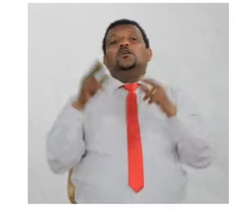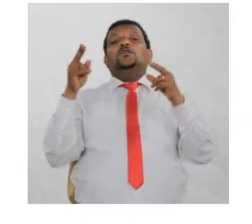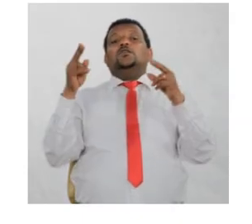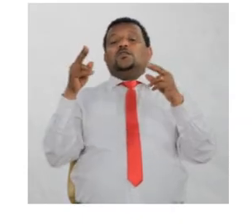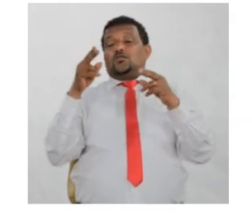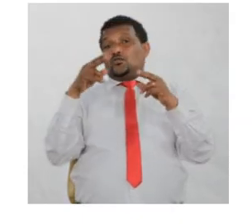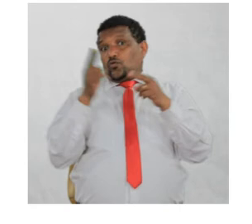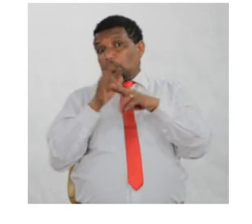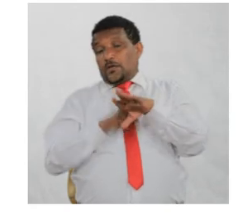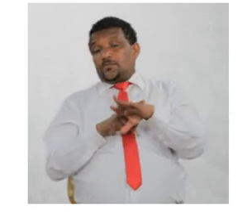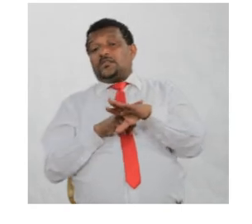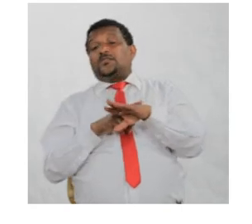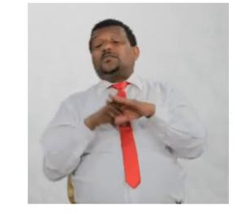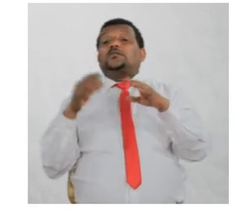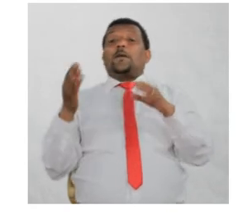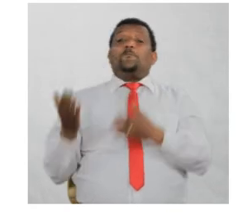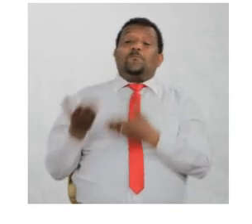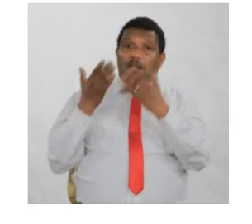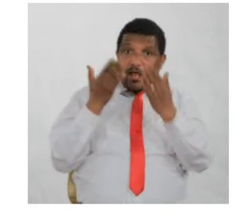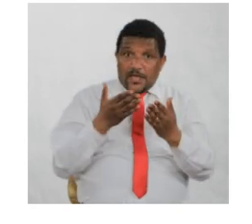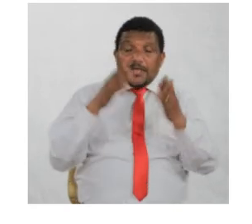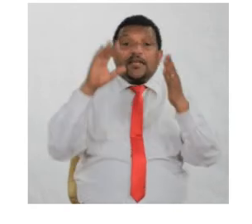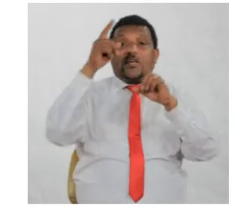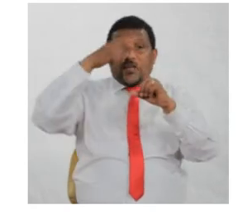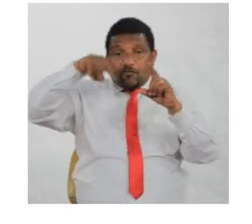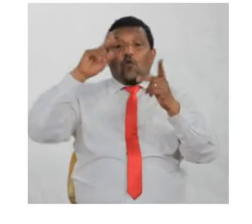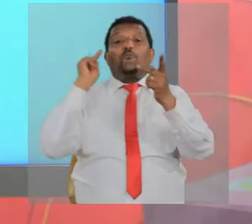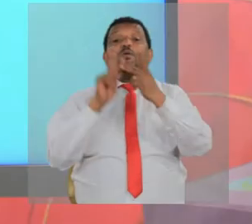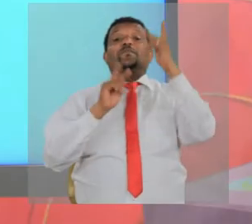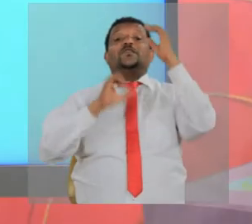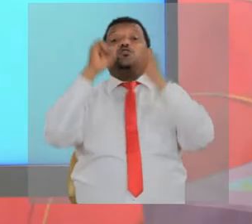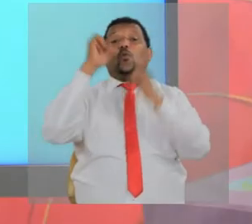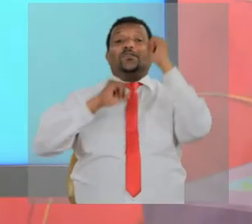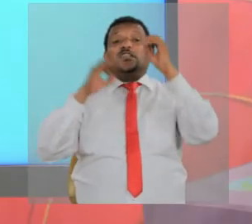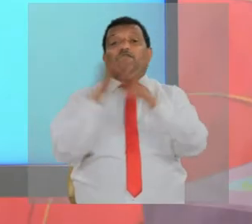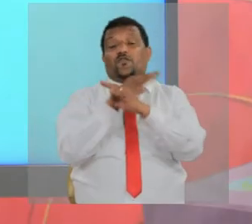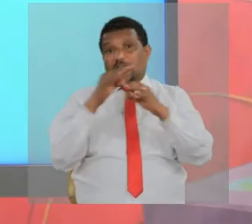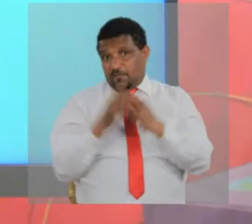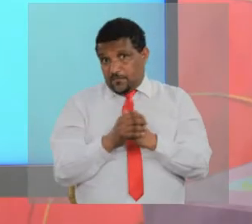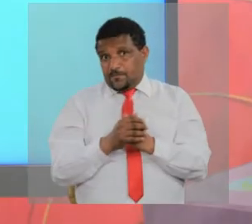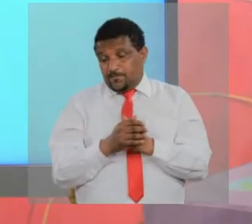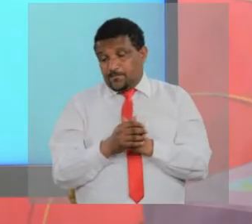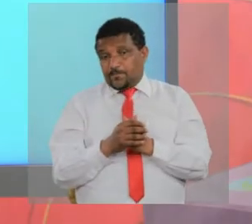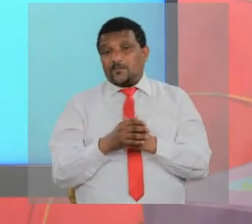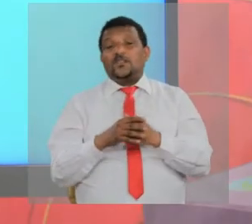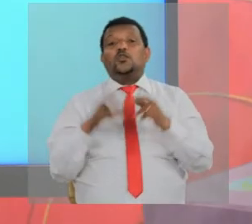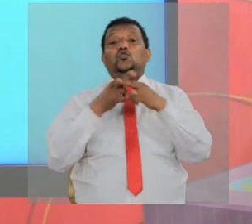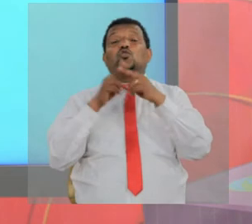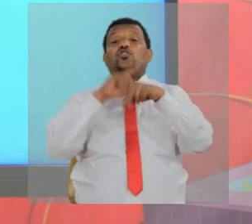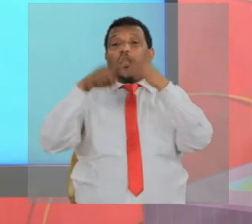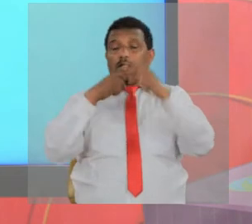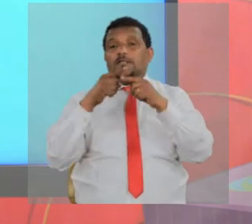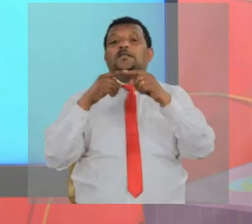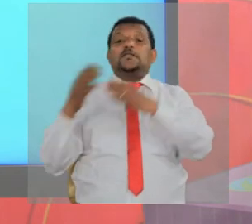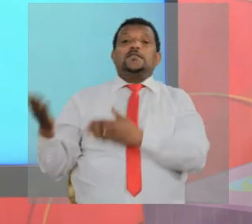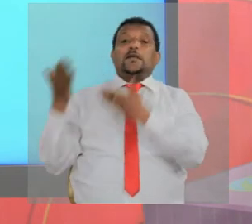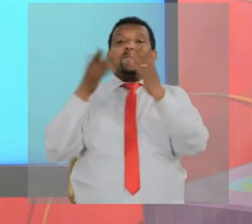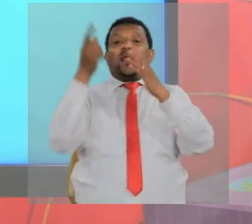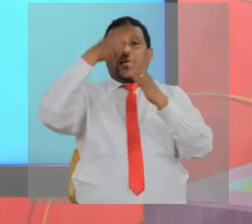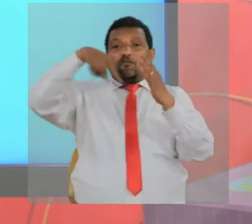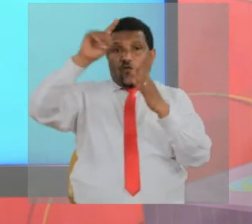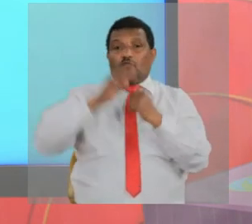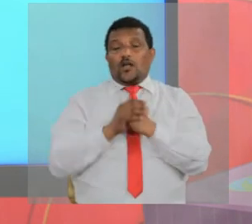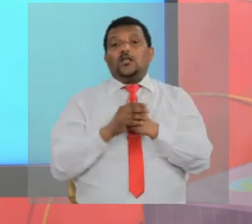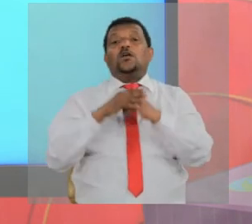supply curve of a perfectly competitive firm. This curve is the short run supply curve of a perfectly competitive